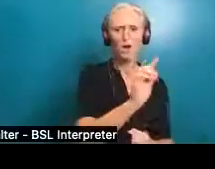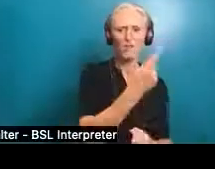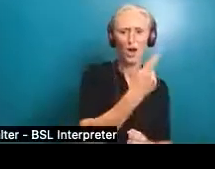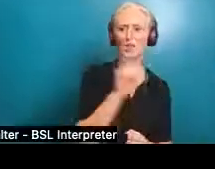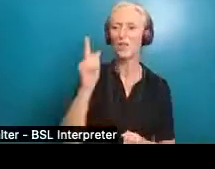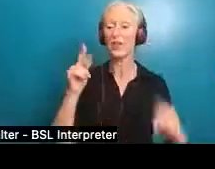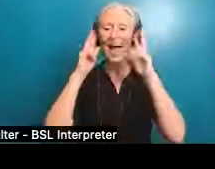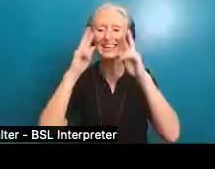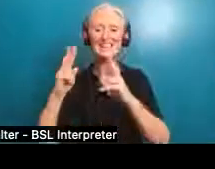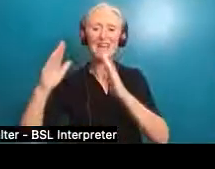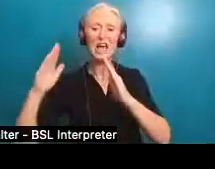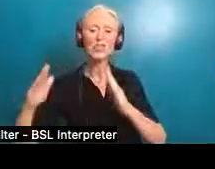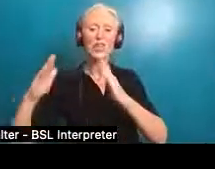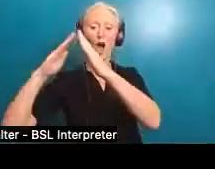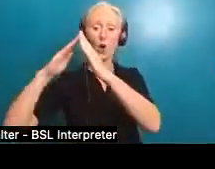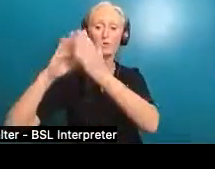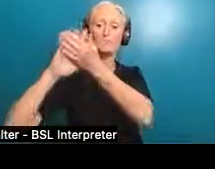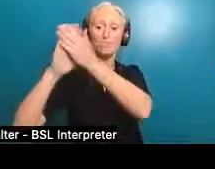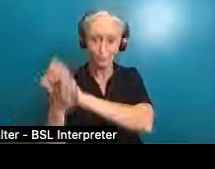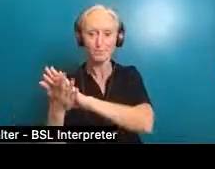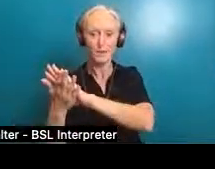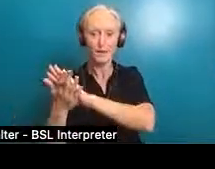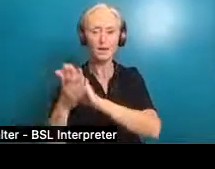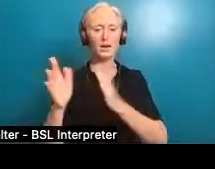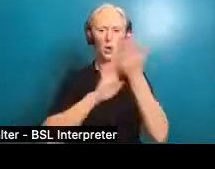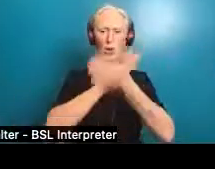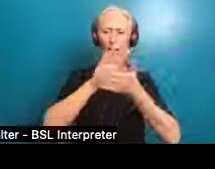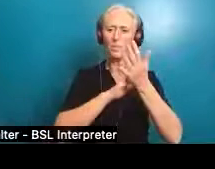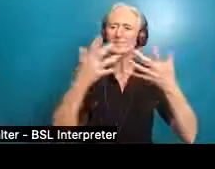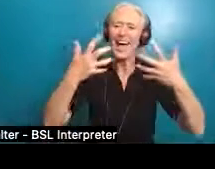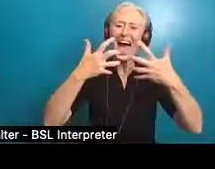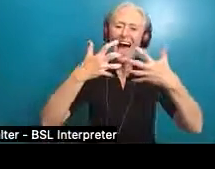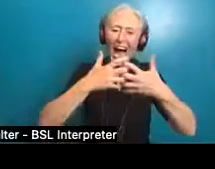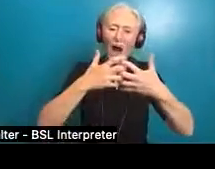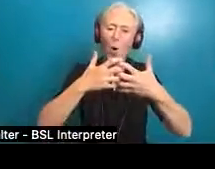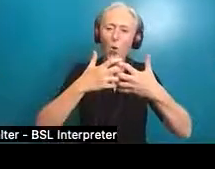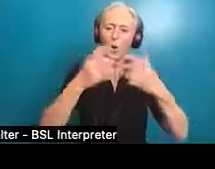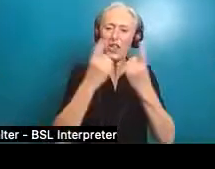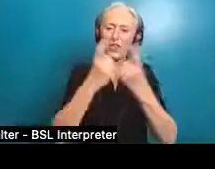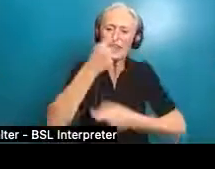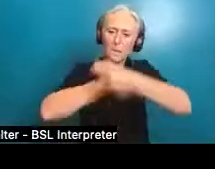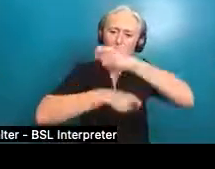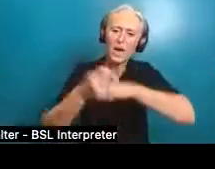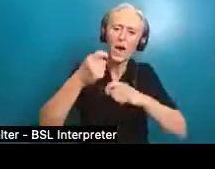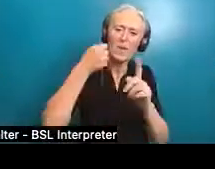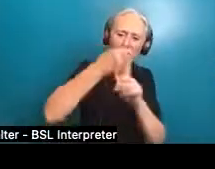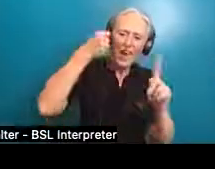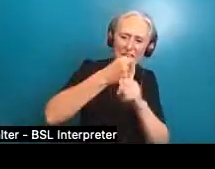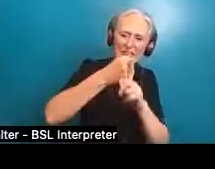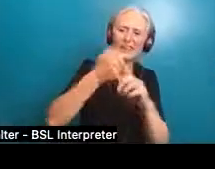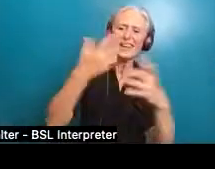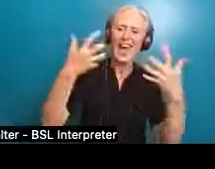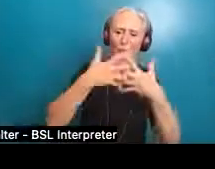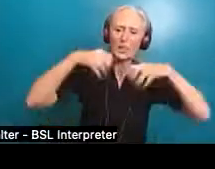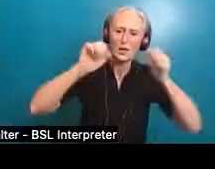So because that's the same common disease pathway. And so we can try to find treatments that can target that.